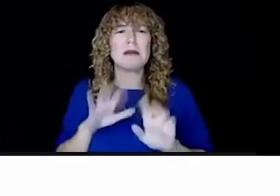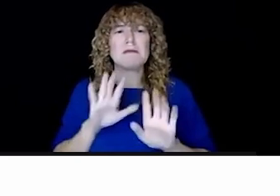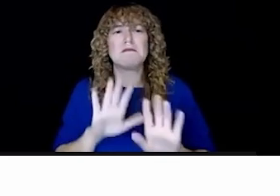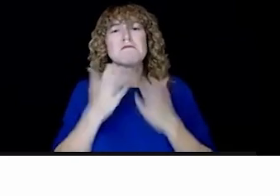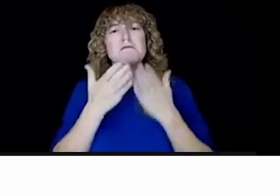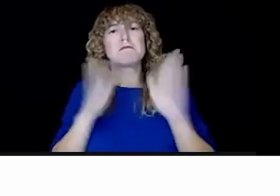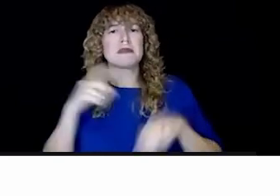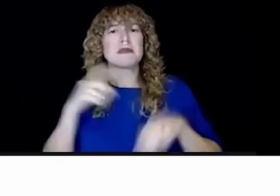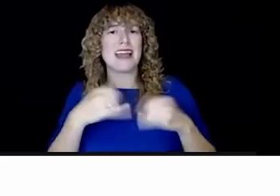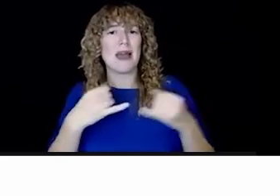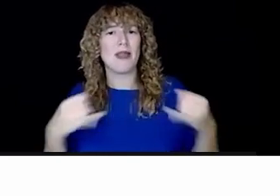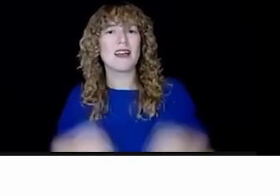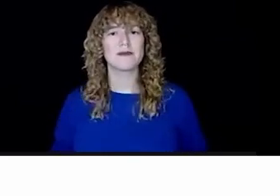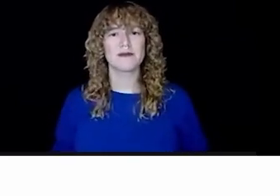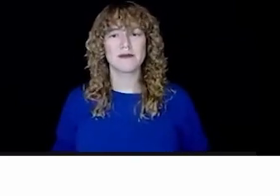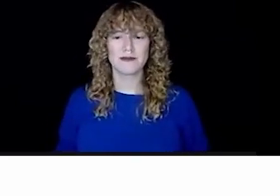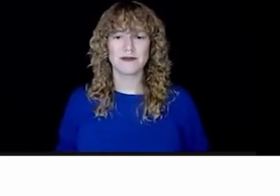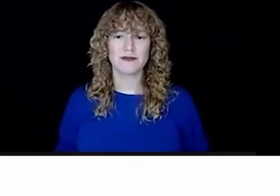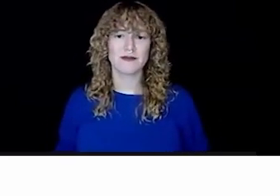occurring.